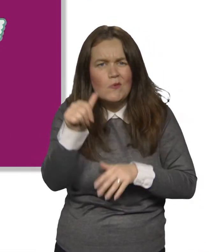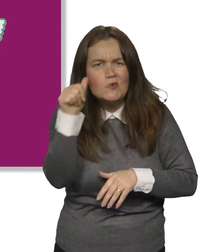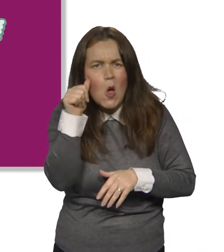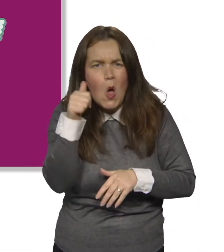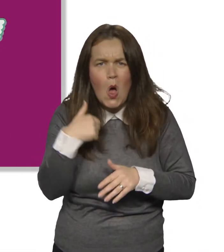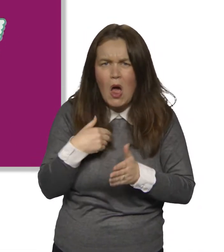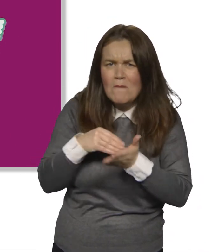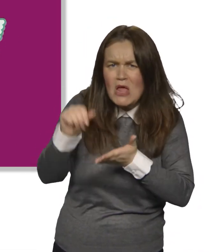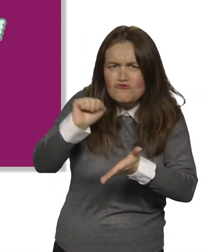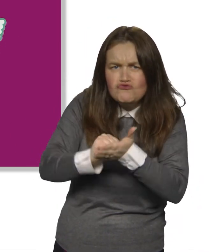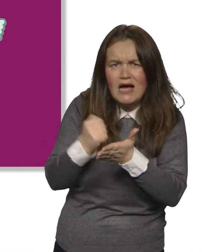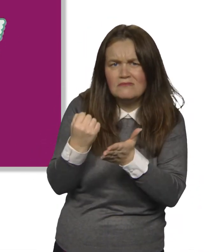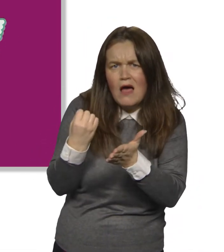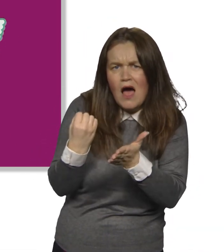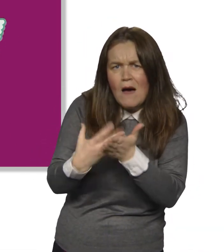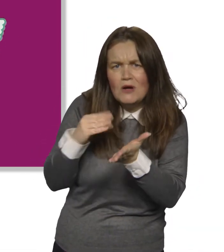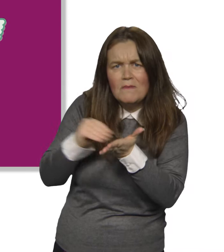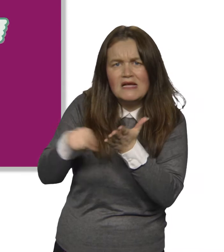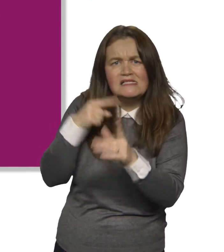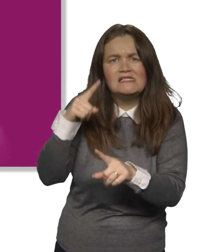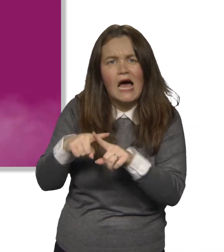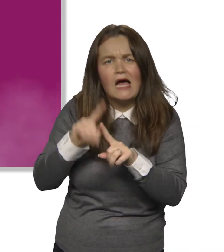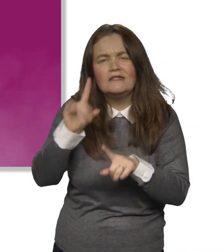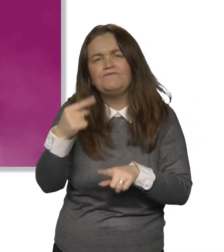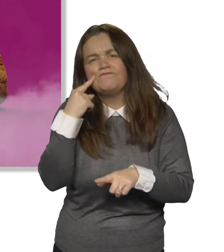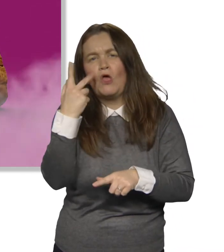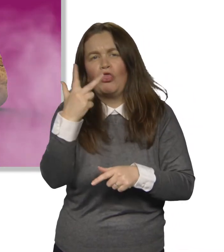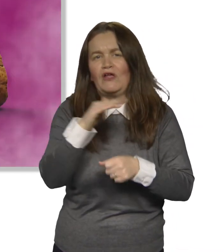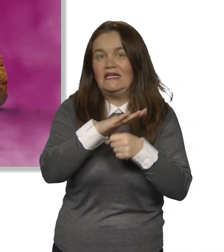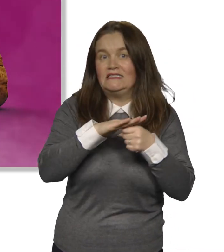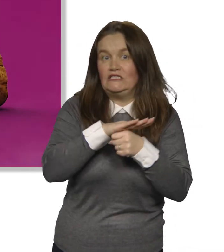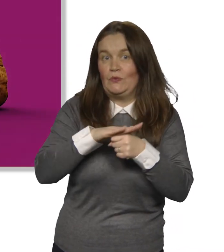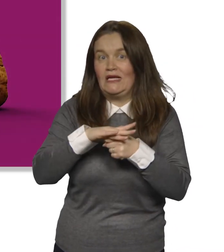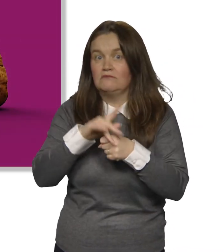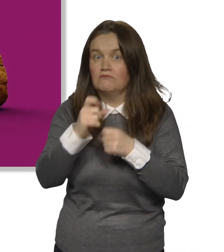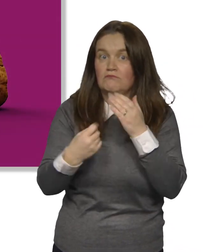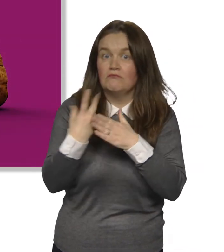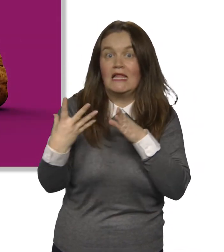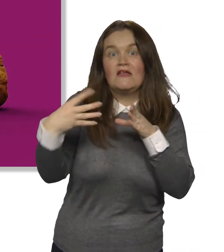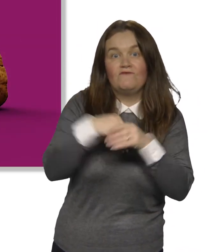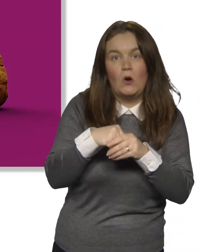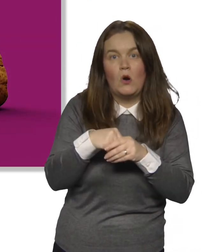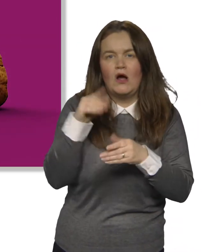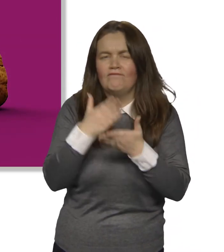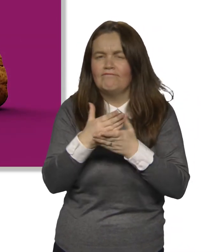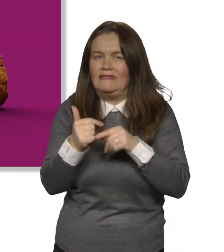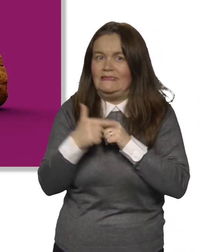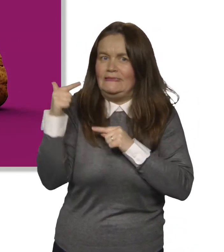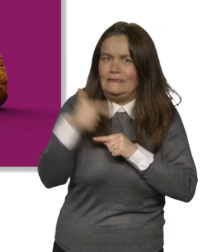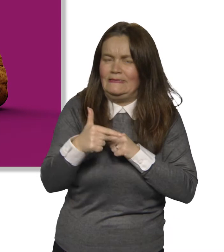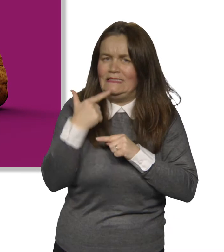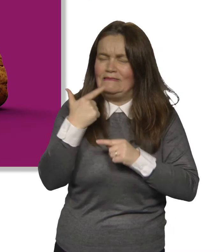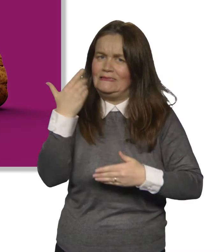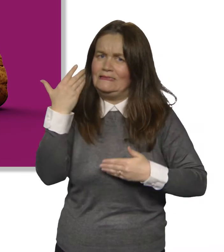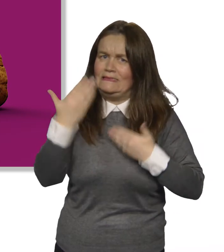the right amount of tax? Well, let's look at 3 situations you could find yourself in. This is the technical bit,